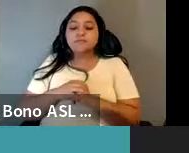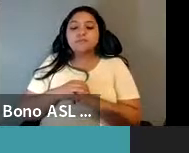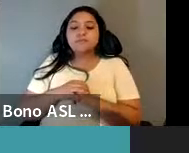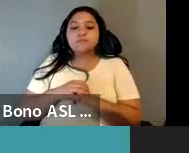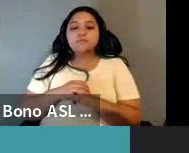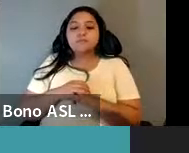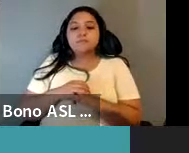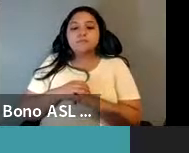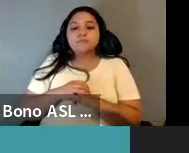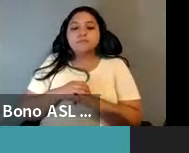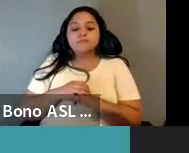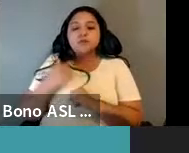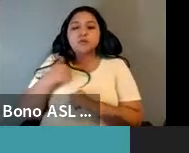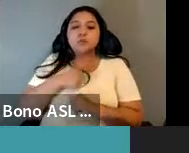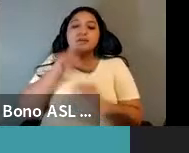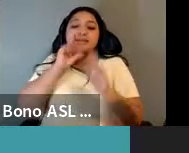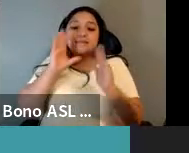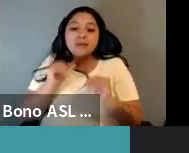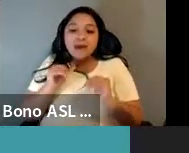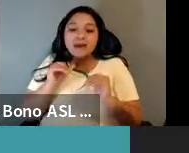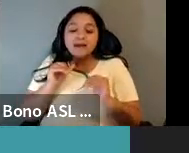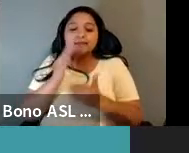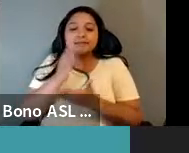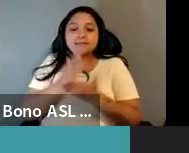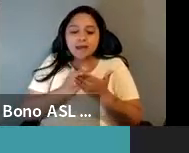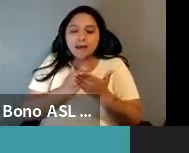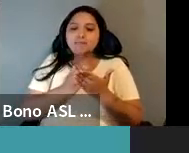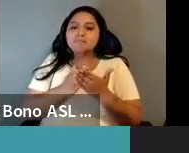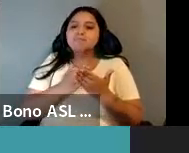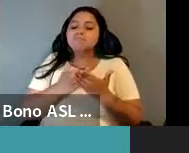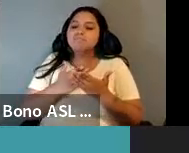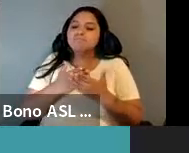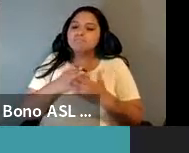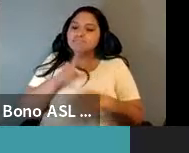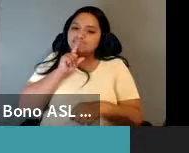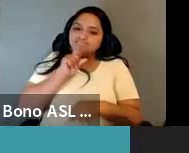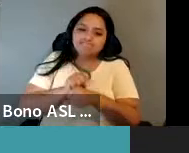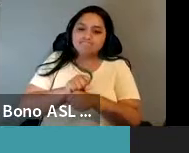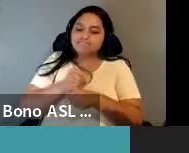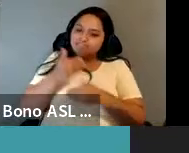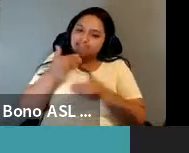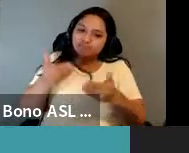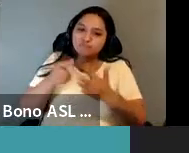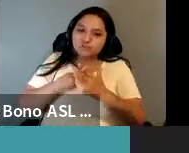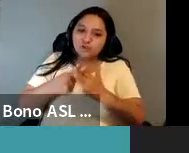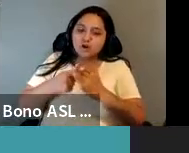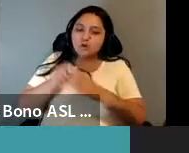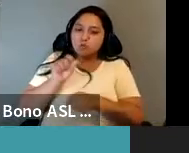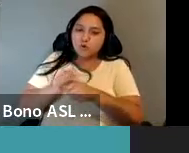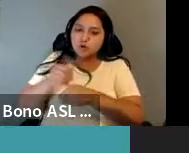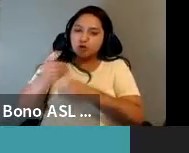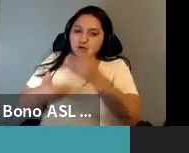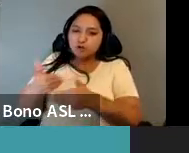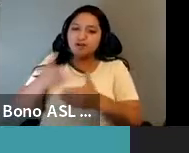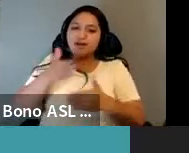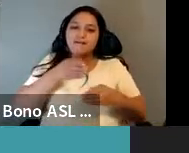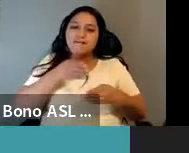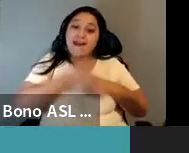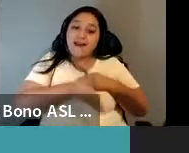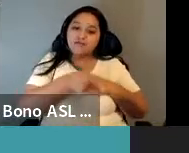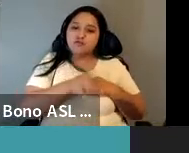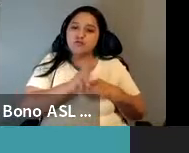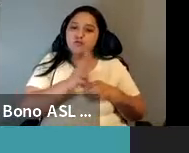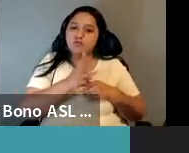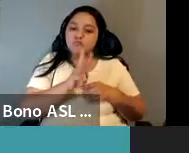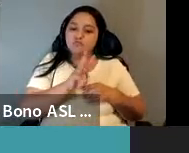some concrete work to begin as work on the Wilshire project reaches completion. And with that,